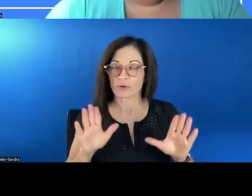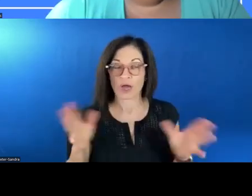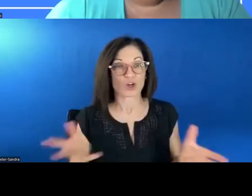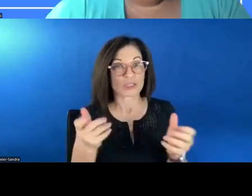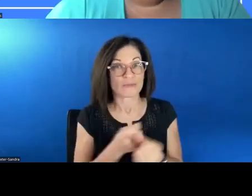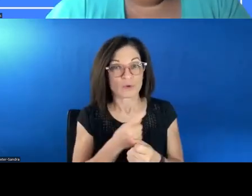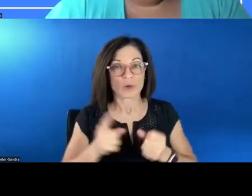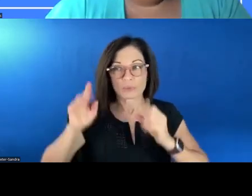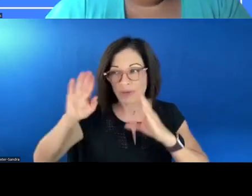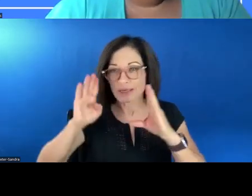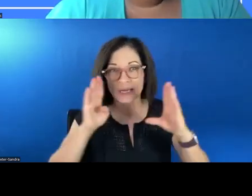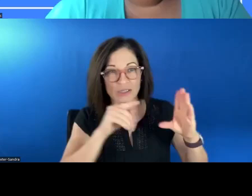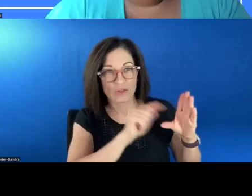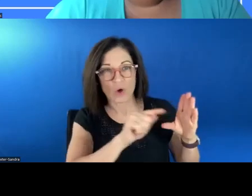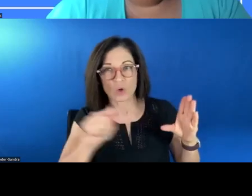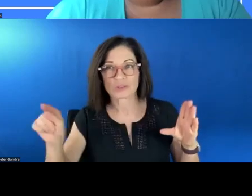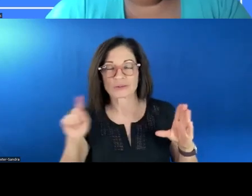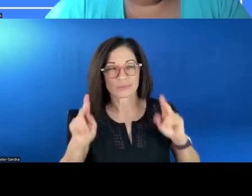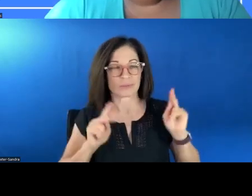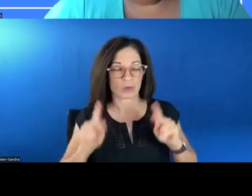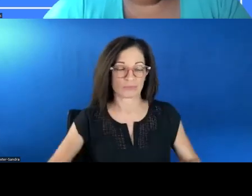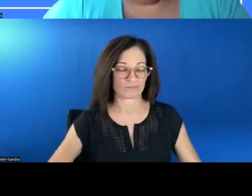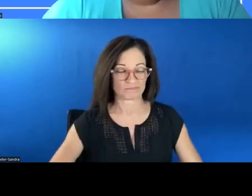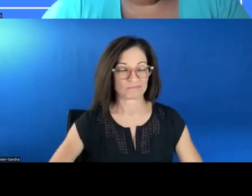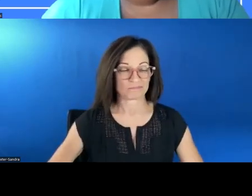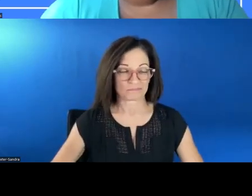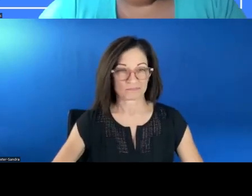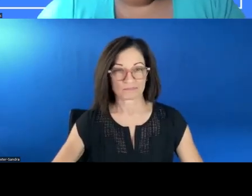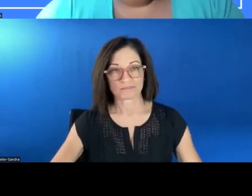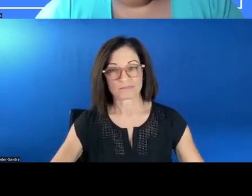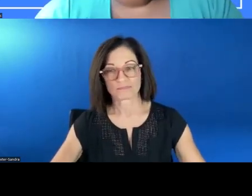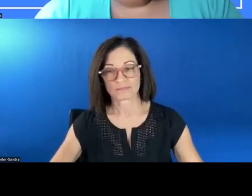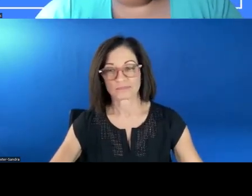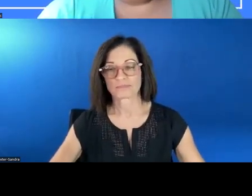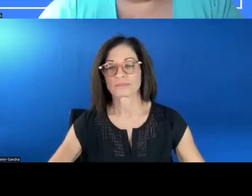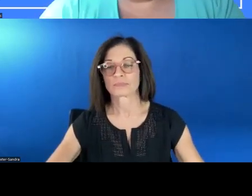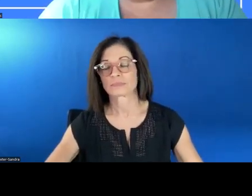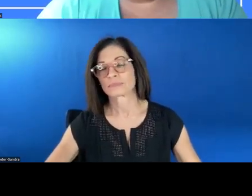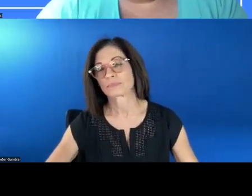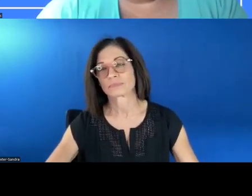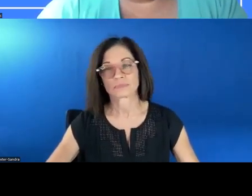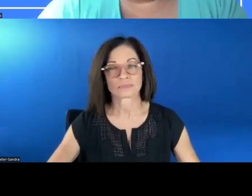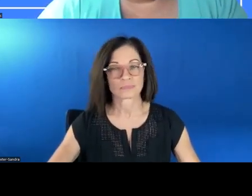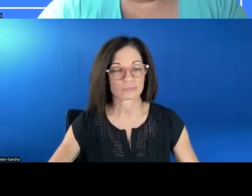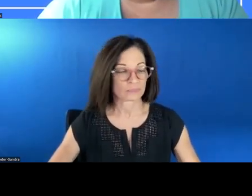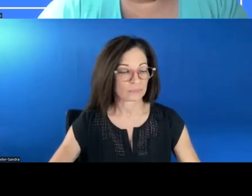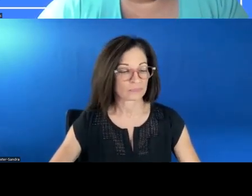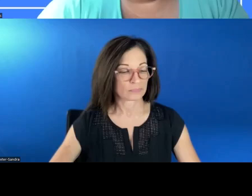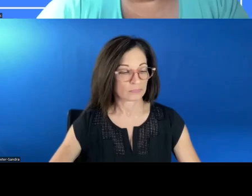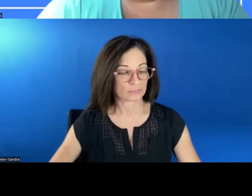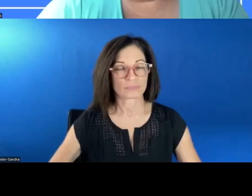listen to the voices of those individuals in the room now. Yes, appreciate that so much, Paul